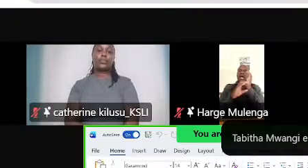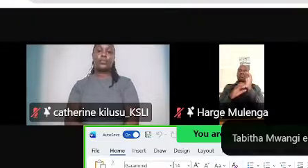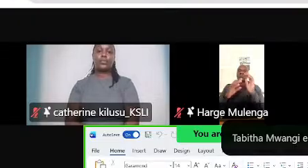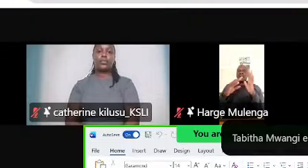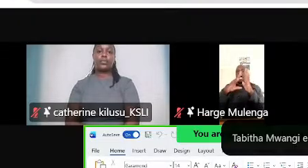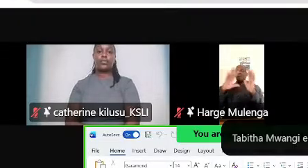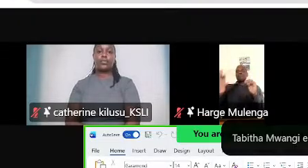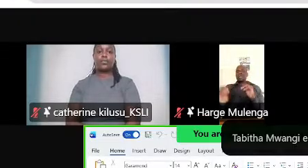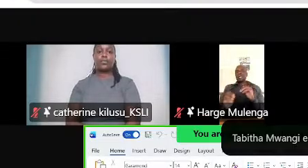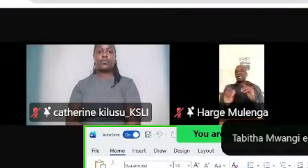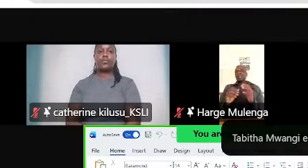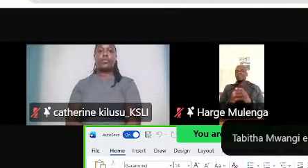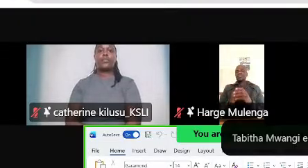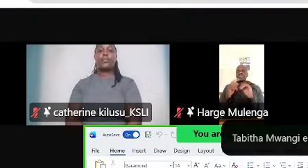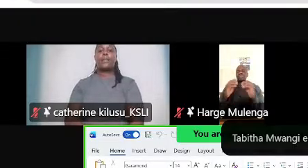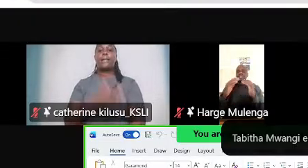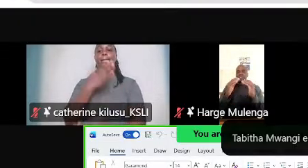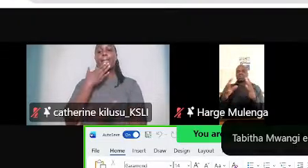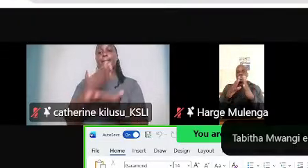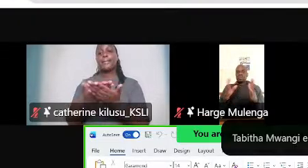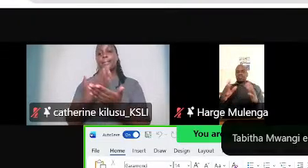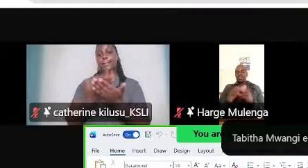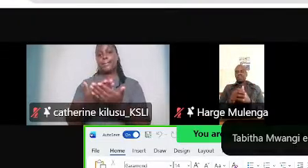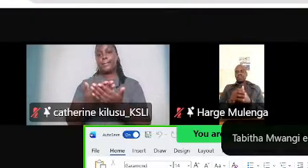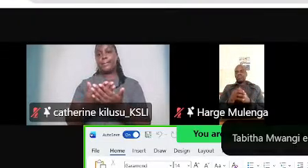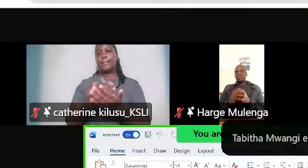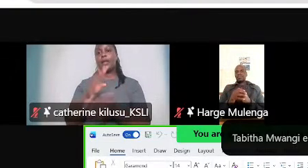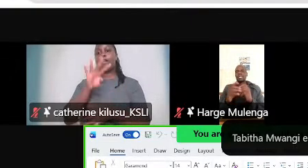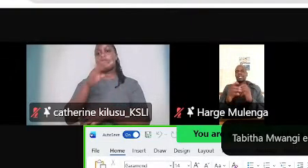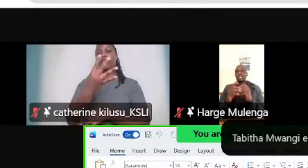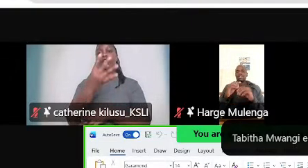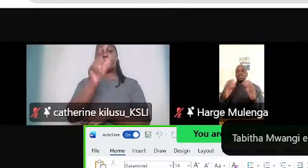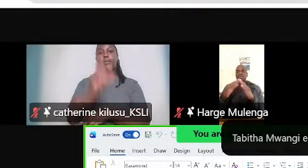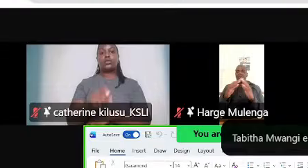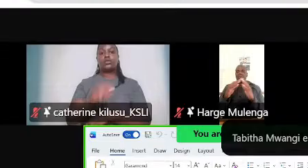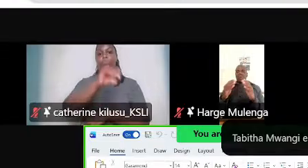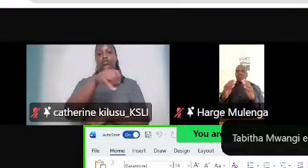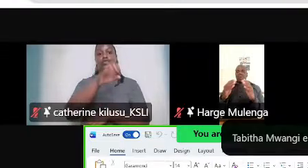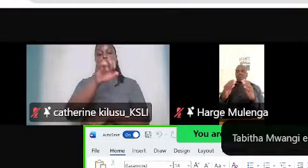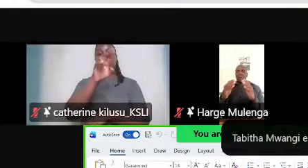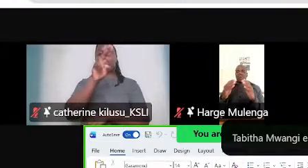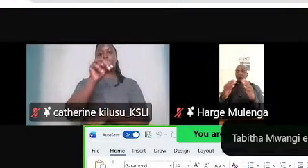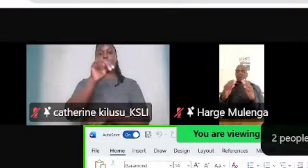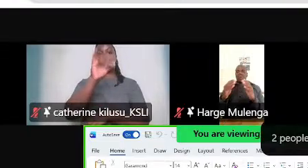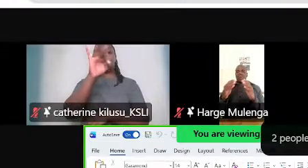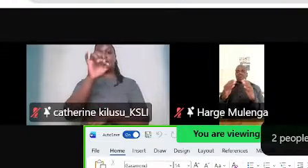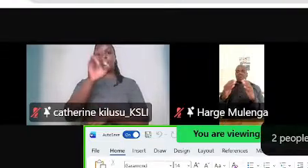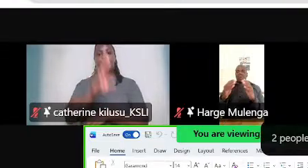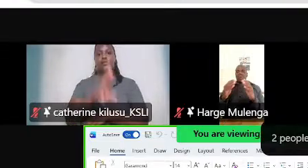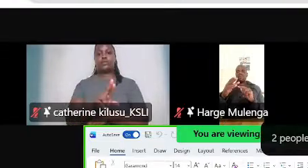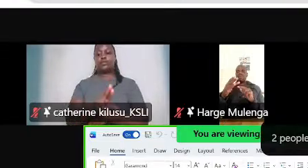much, Gishuku. And our fourth person will be Jennifer Wairimu.